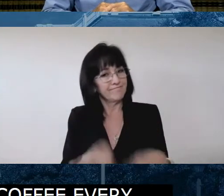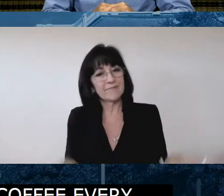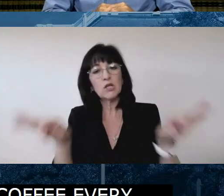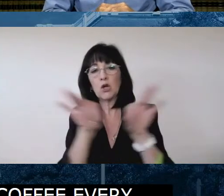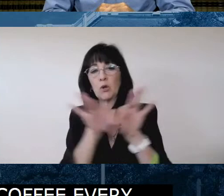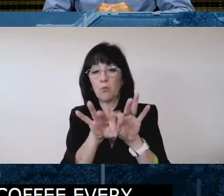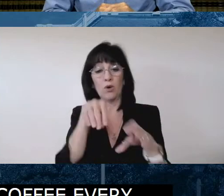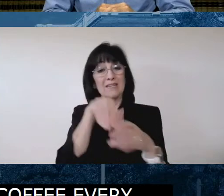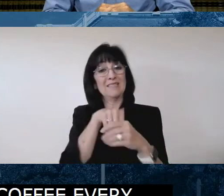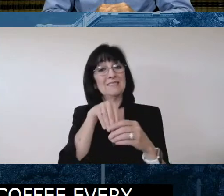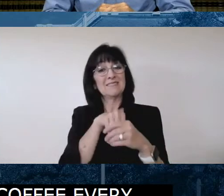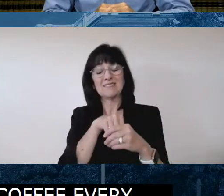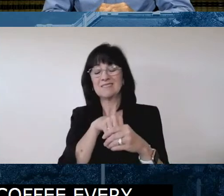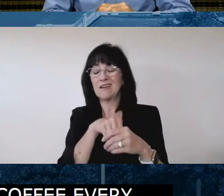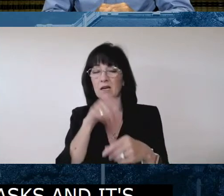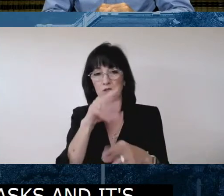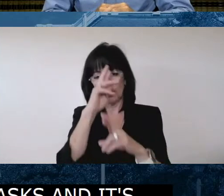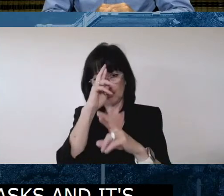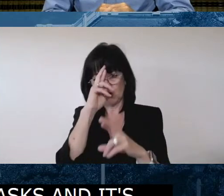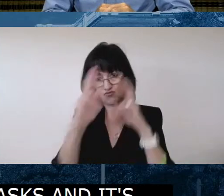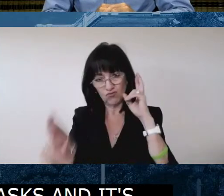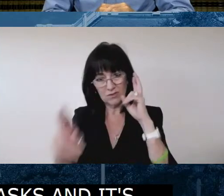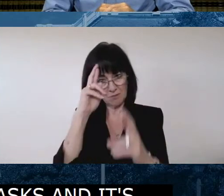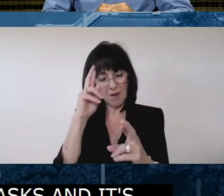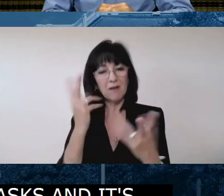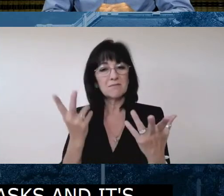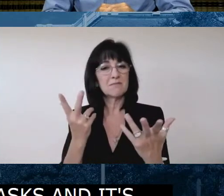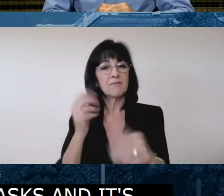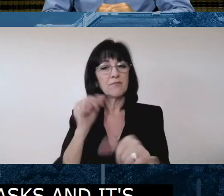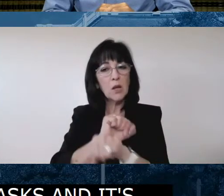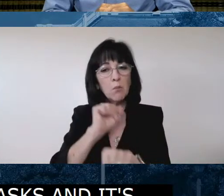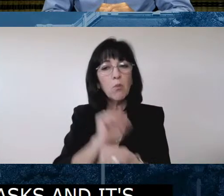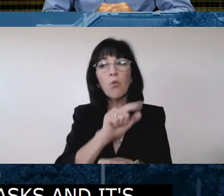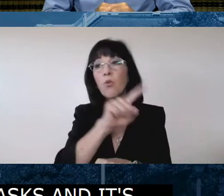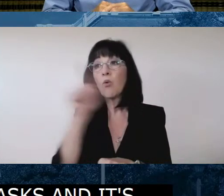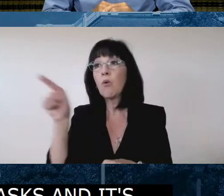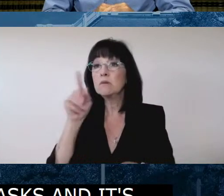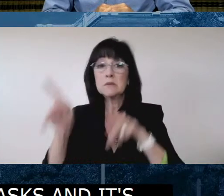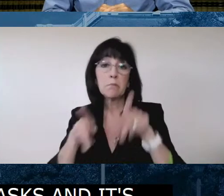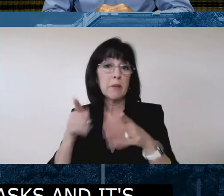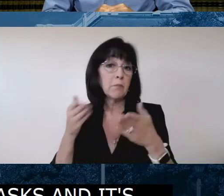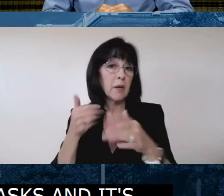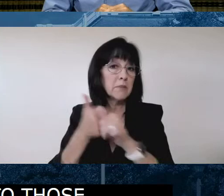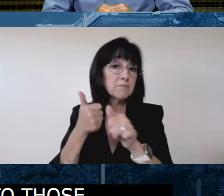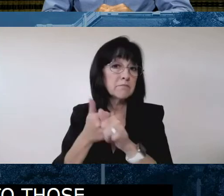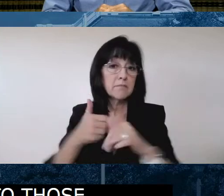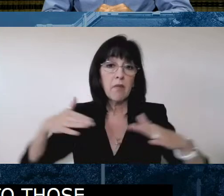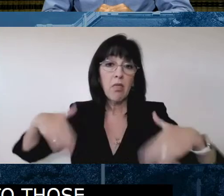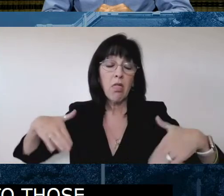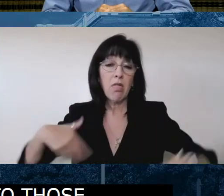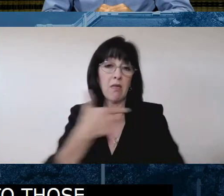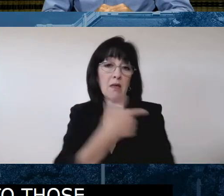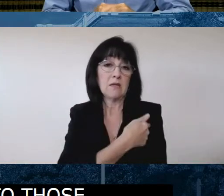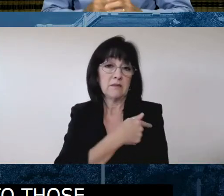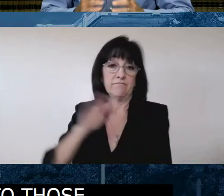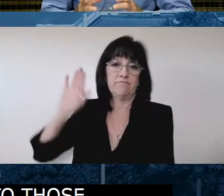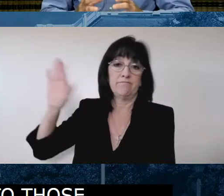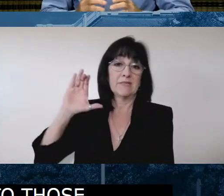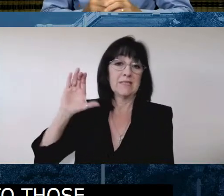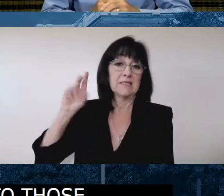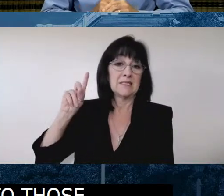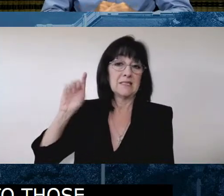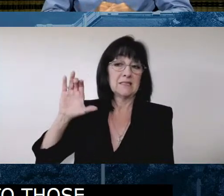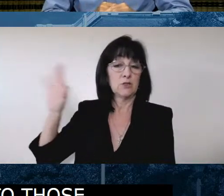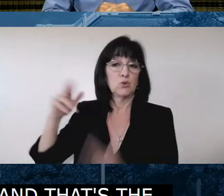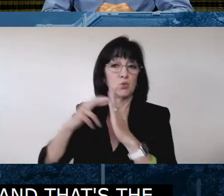to those employees and others who are unvaccinated, and that's the recommendation of the CDC. We are